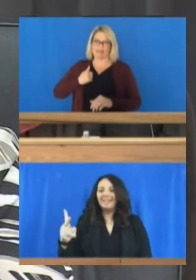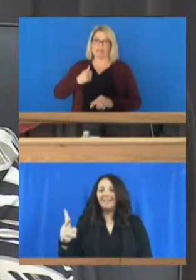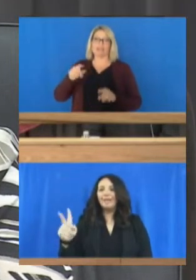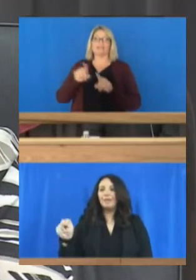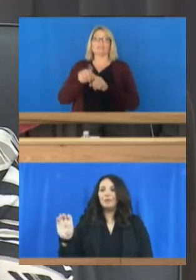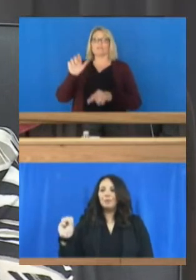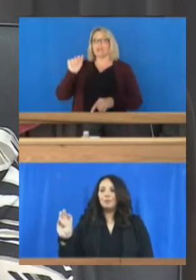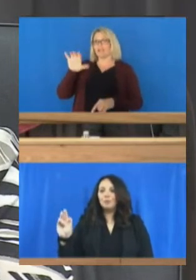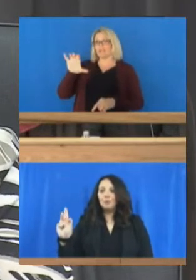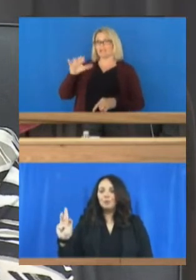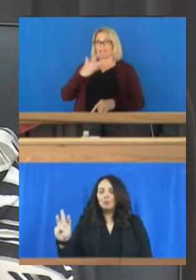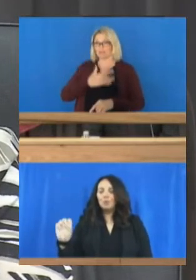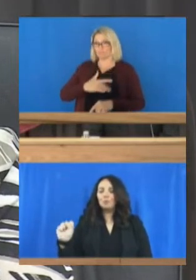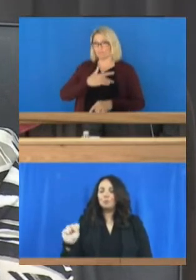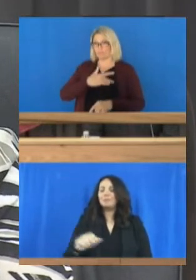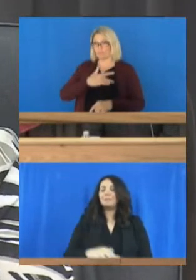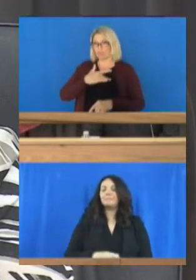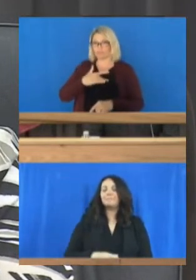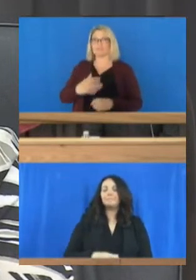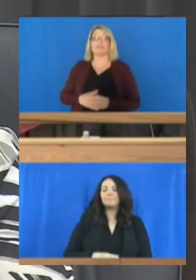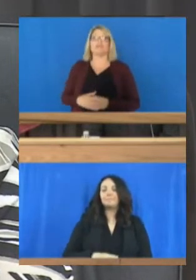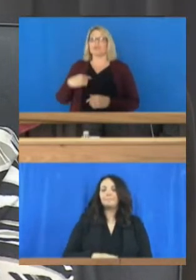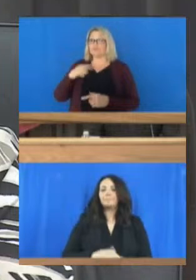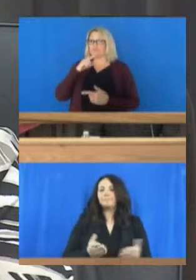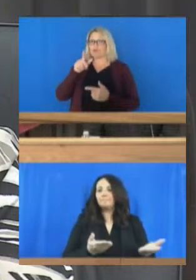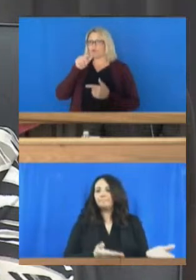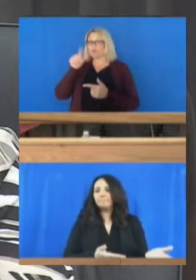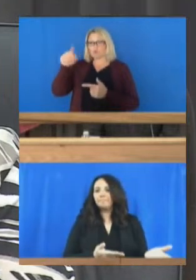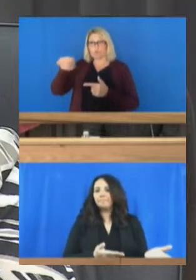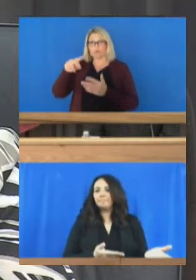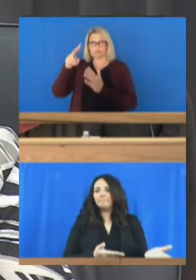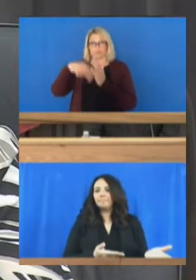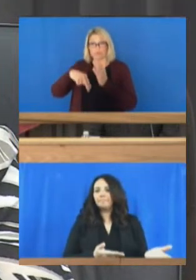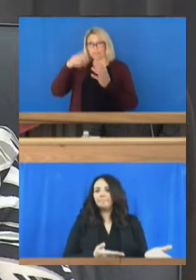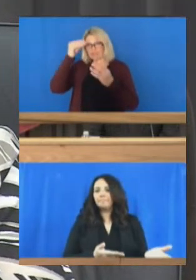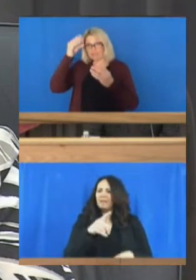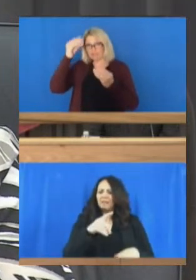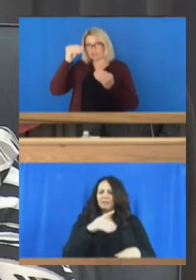to New Brunswickers, and that won't happen until close to September.